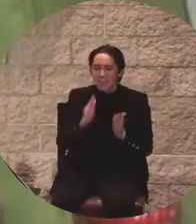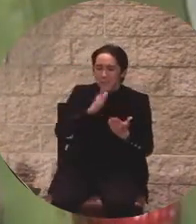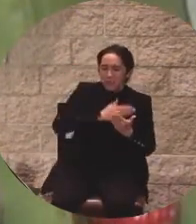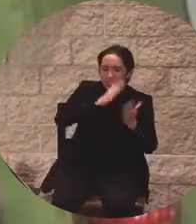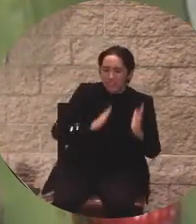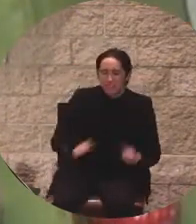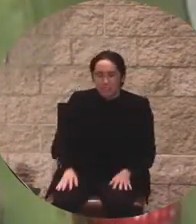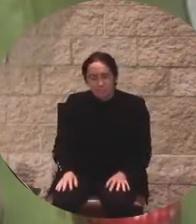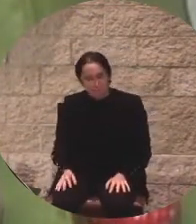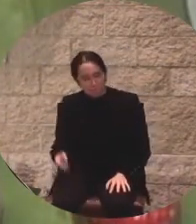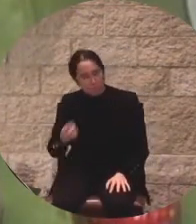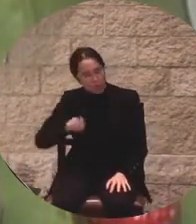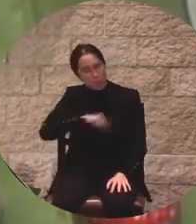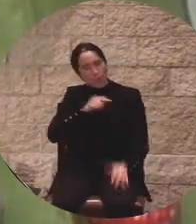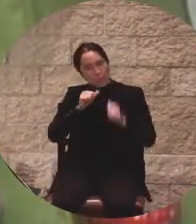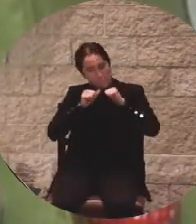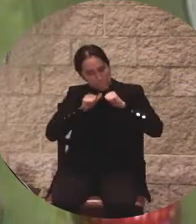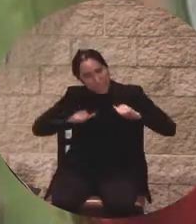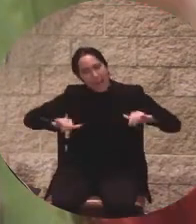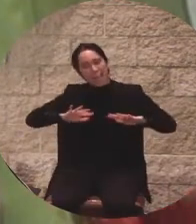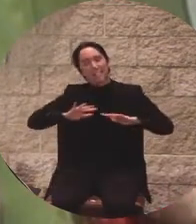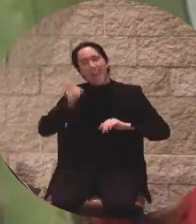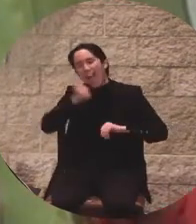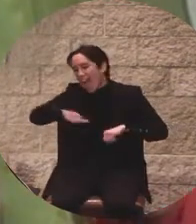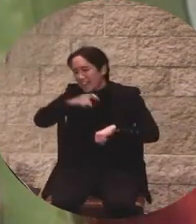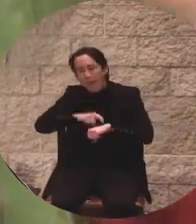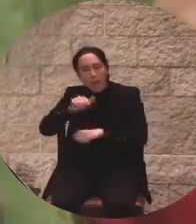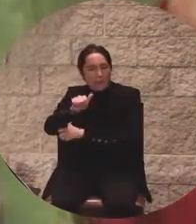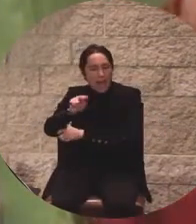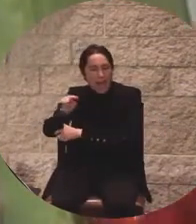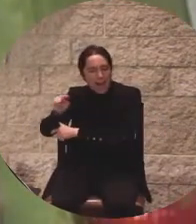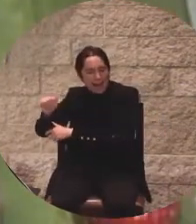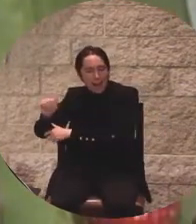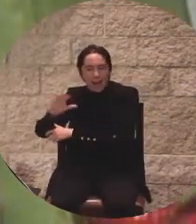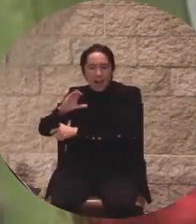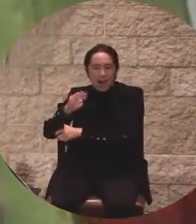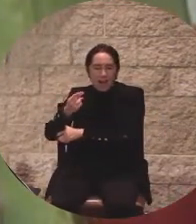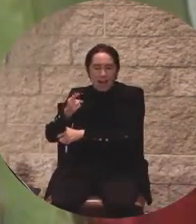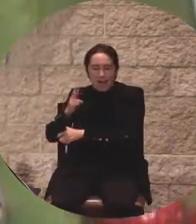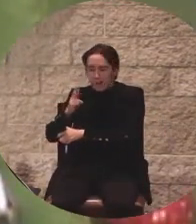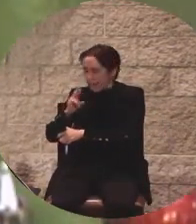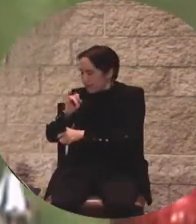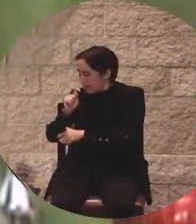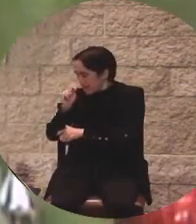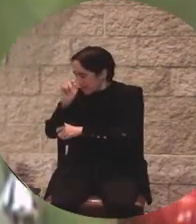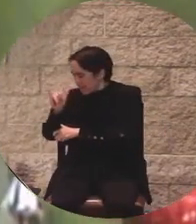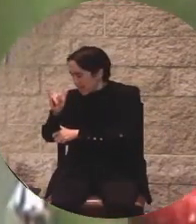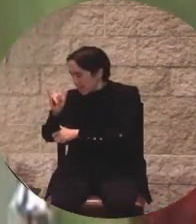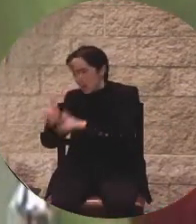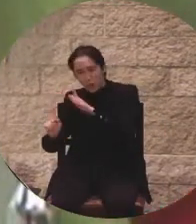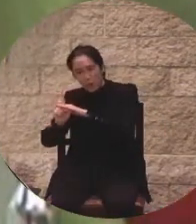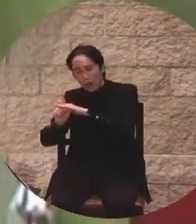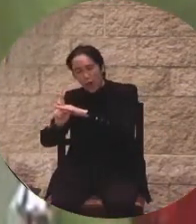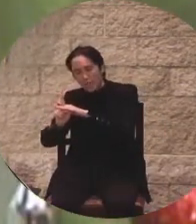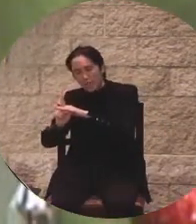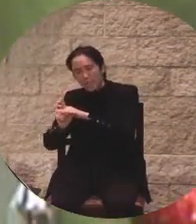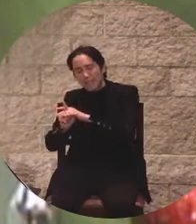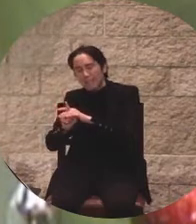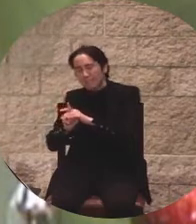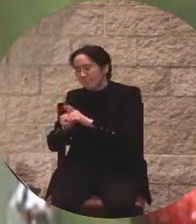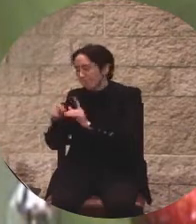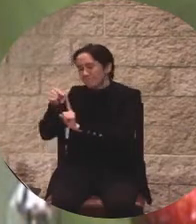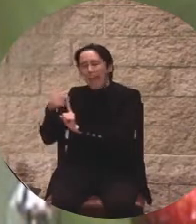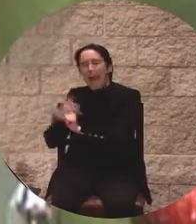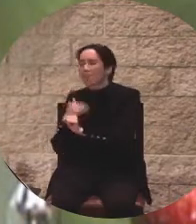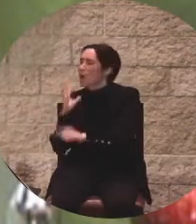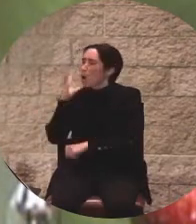we're always blessed when Anna Christie shows up to sing here with her beautiful, her clear voice and just such an